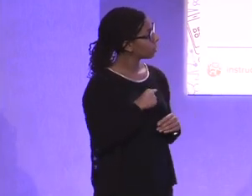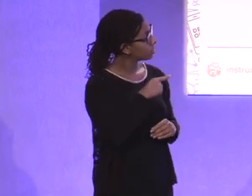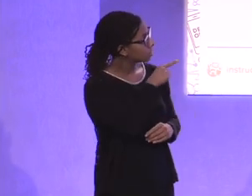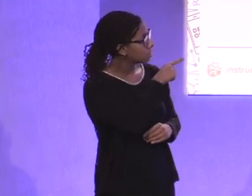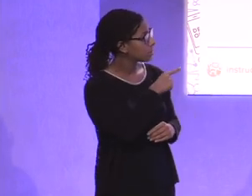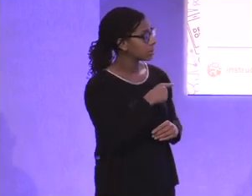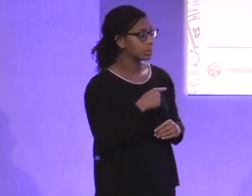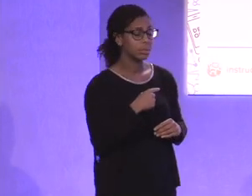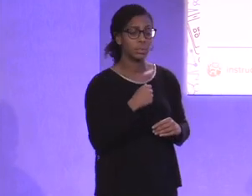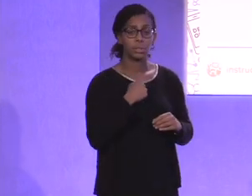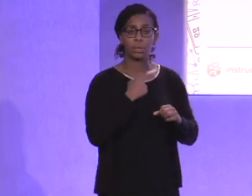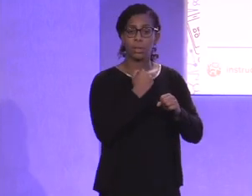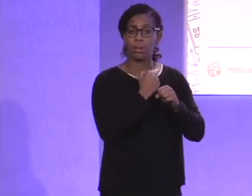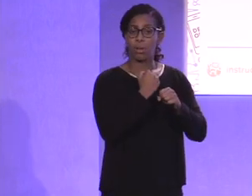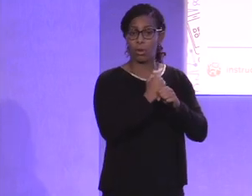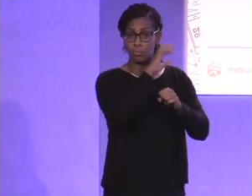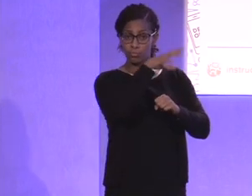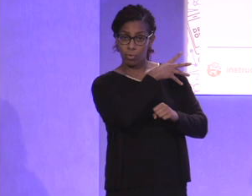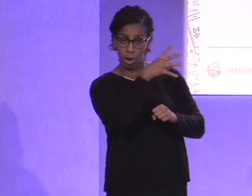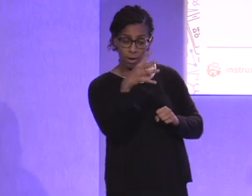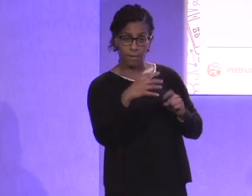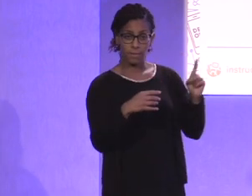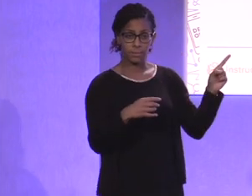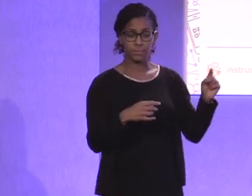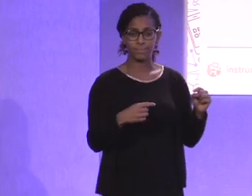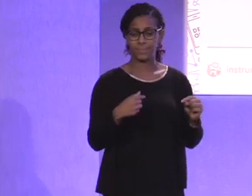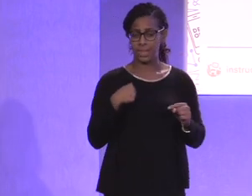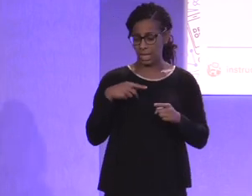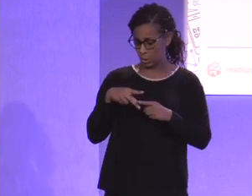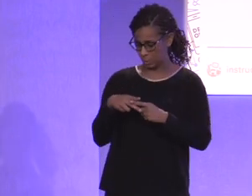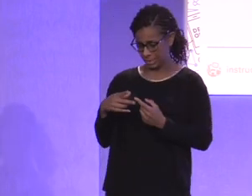Our tooling wasn't right, our threshold wasn't right